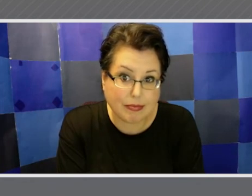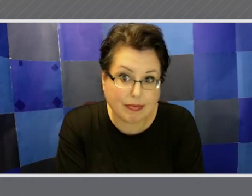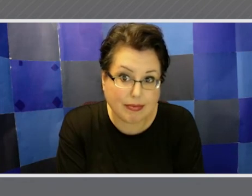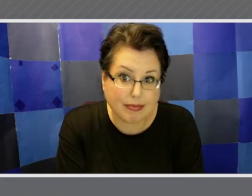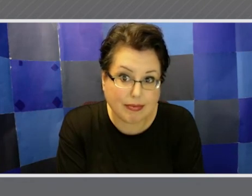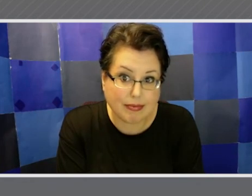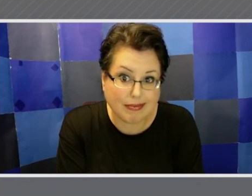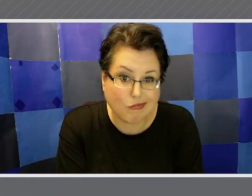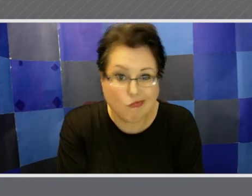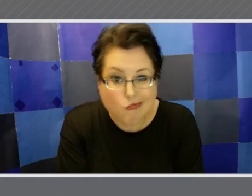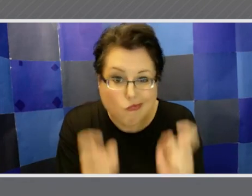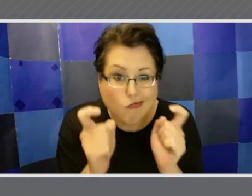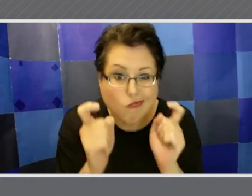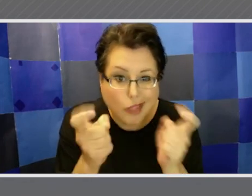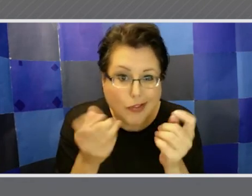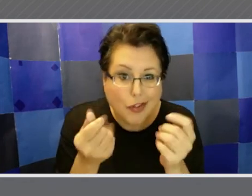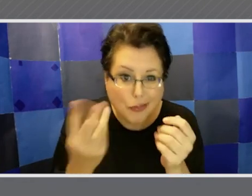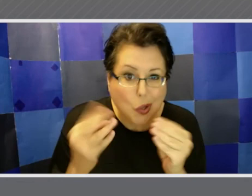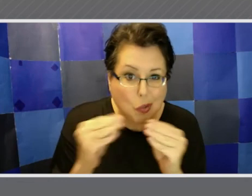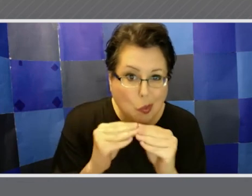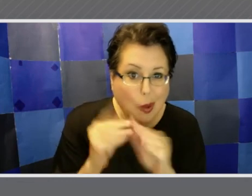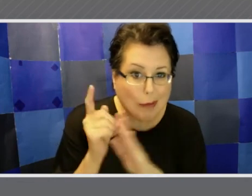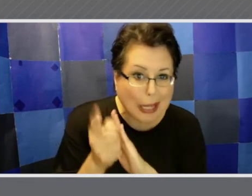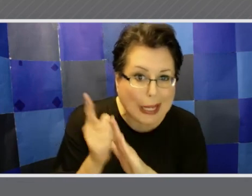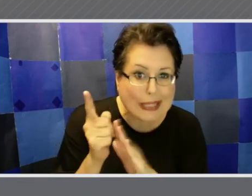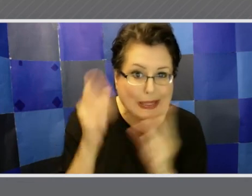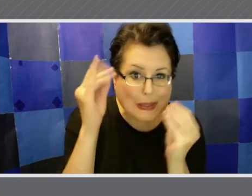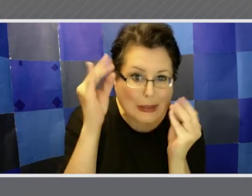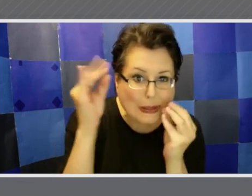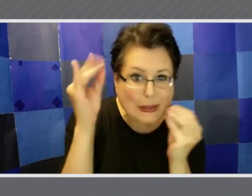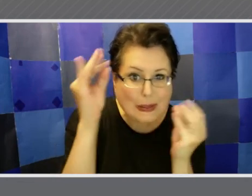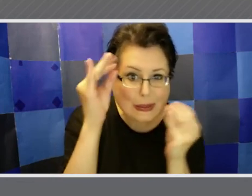I'll give you a few more minutes to work through it.